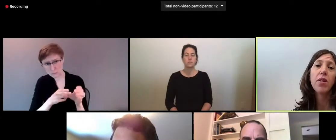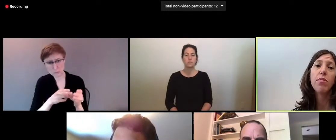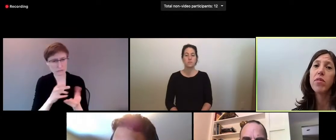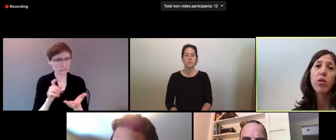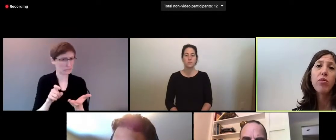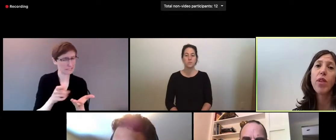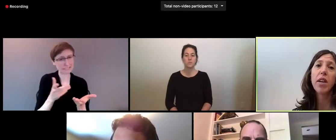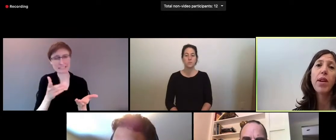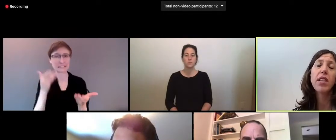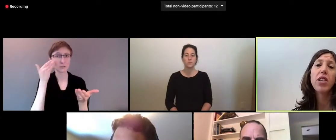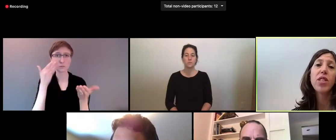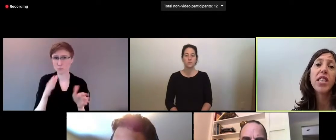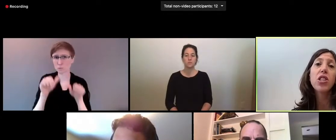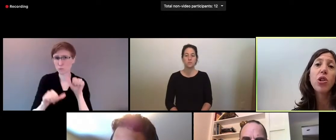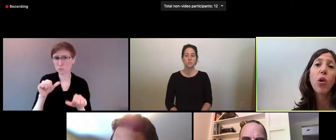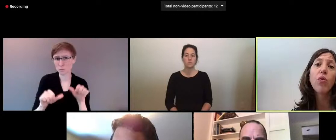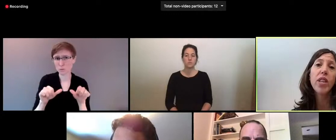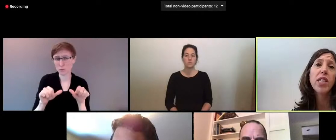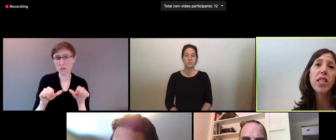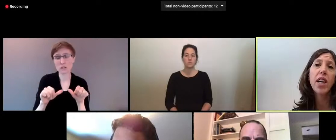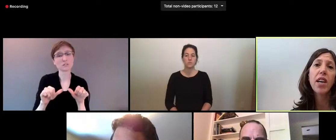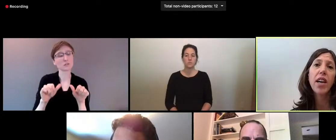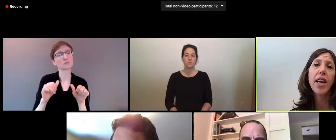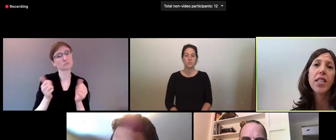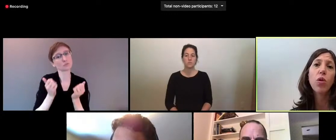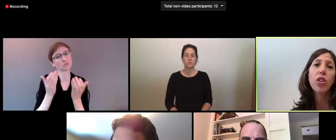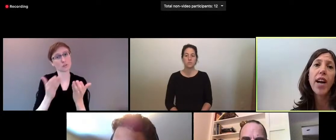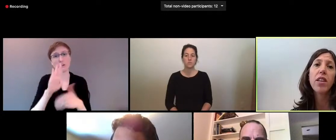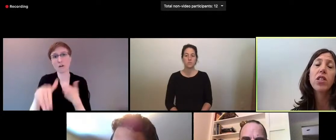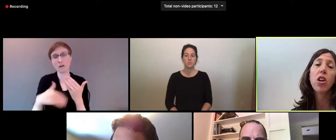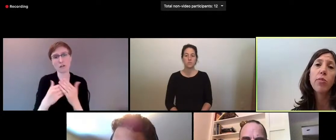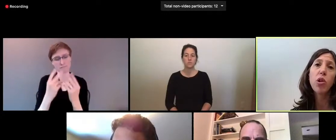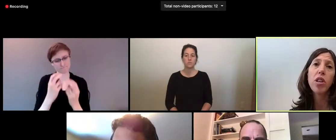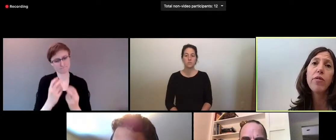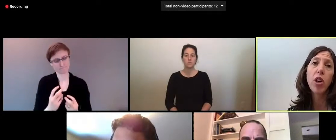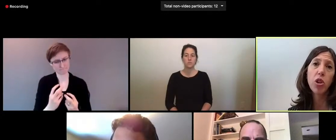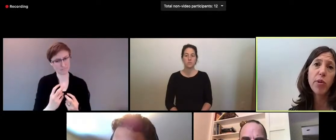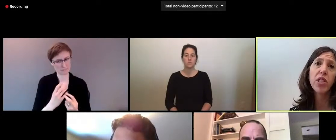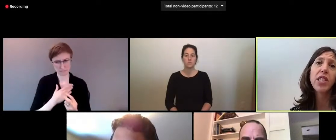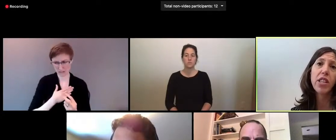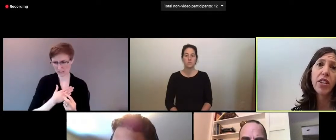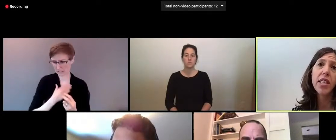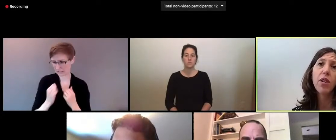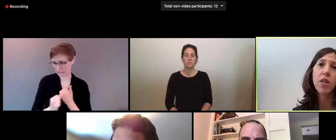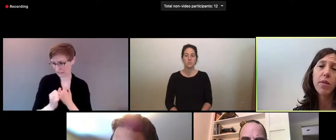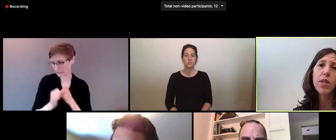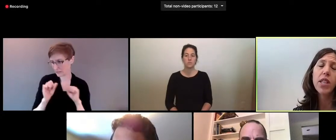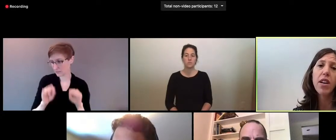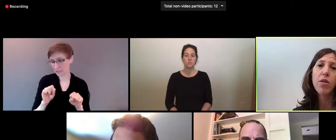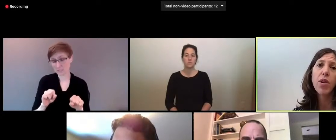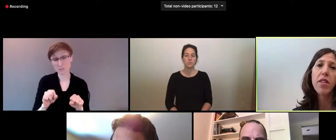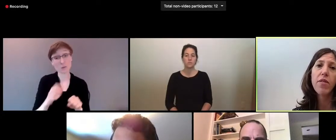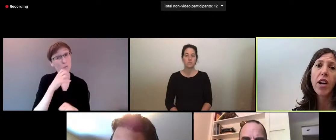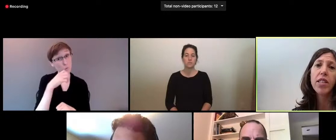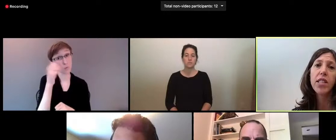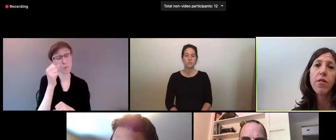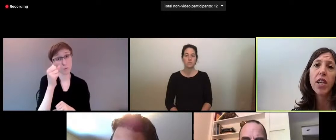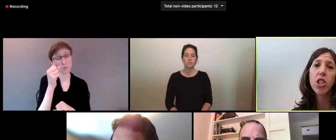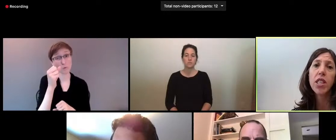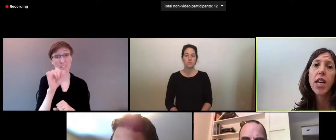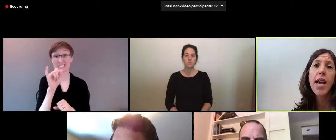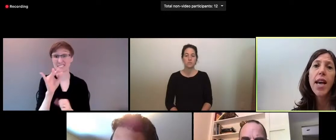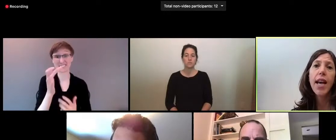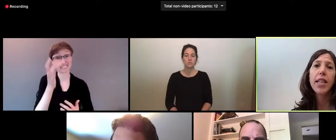need, recommend that you assess your own risk, as older adults are more vulnerable to serious outcomes with the